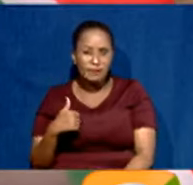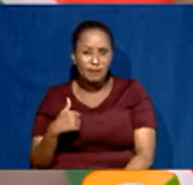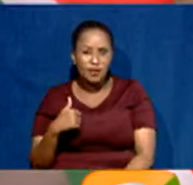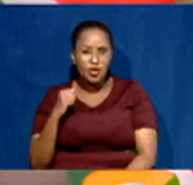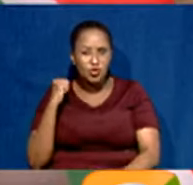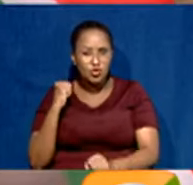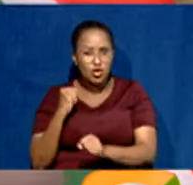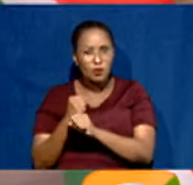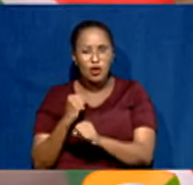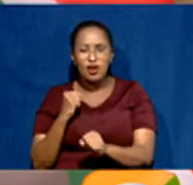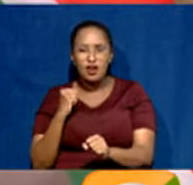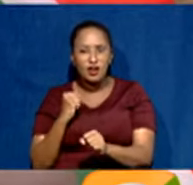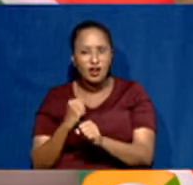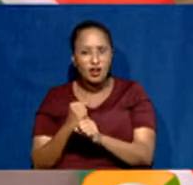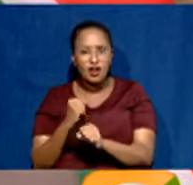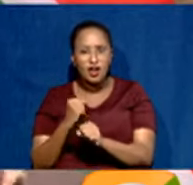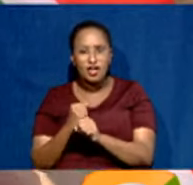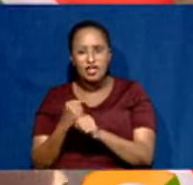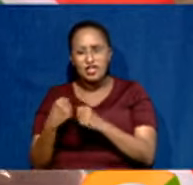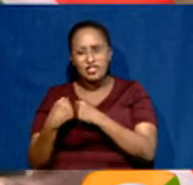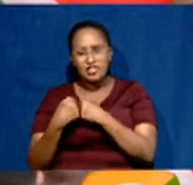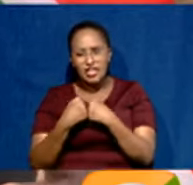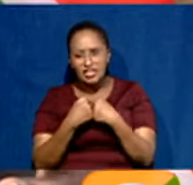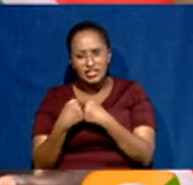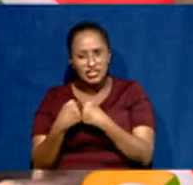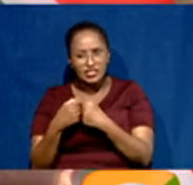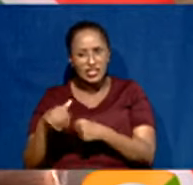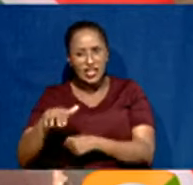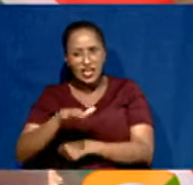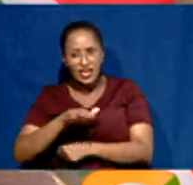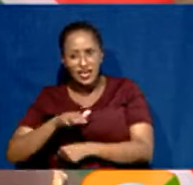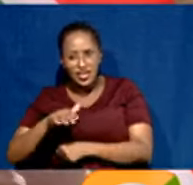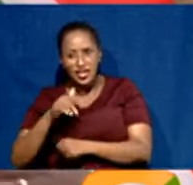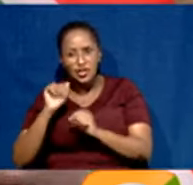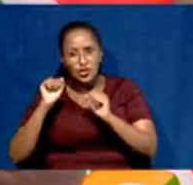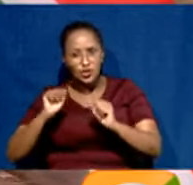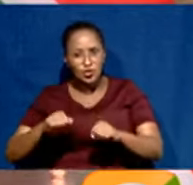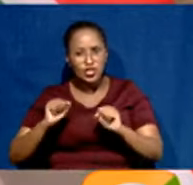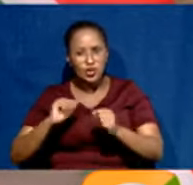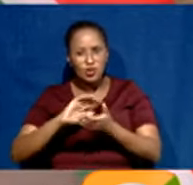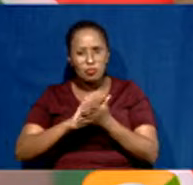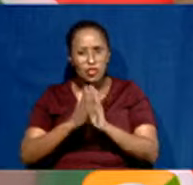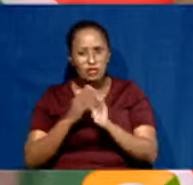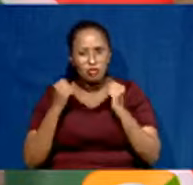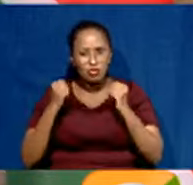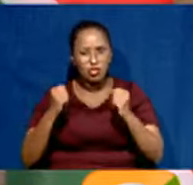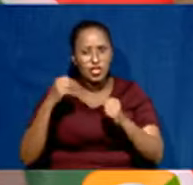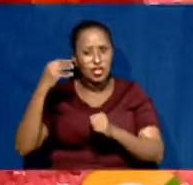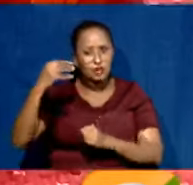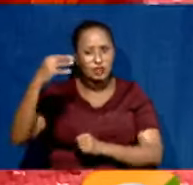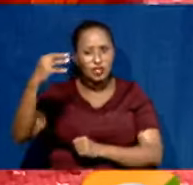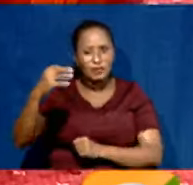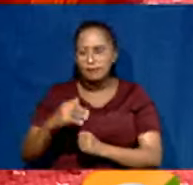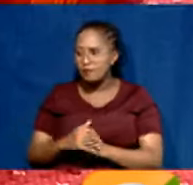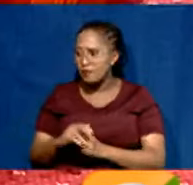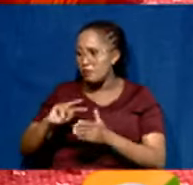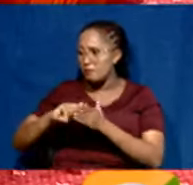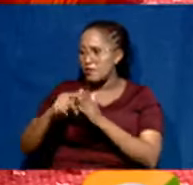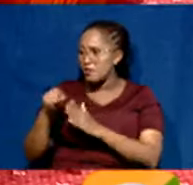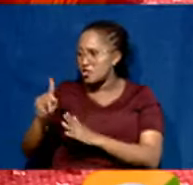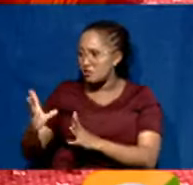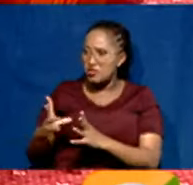we are working on the difficult patch for now, so that we can stabilize the future. Kwa hivyo Mheshimiwa Rais, unakubali